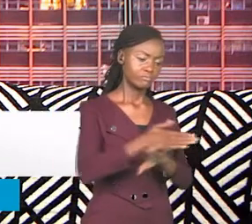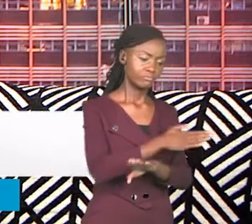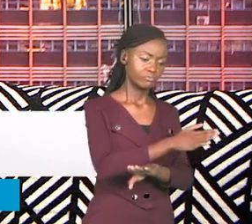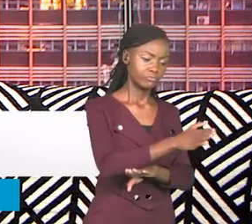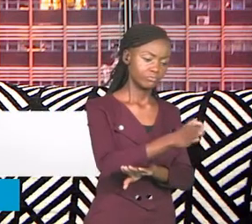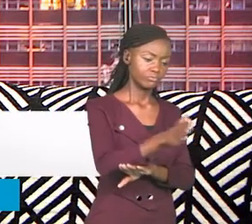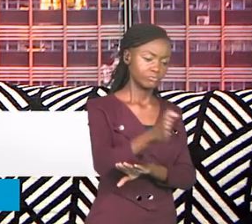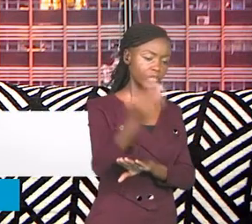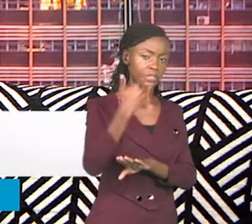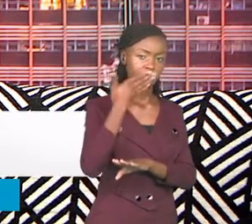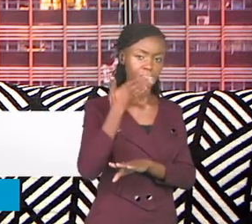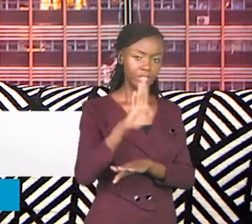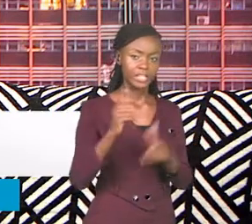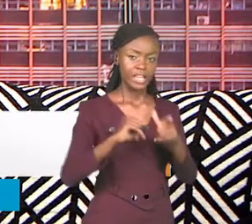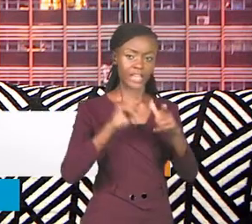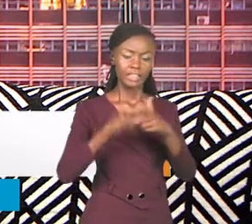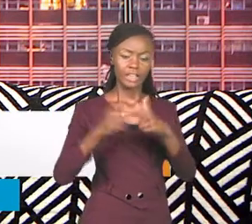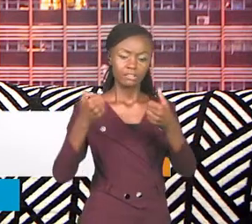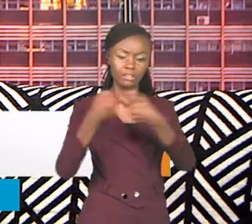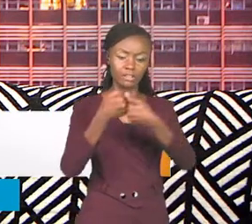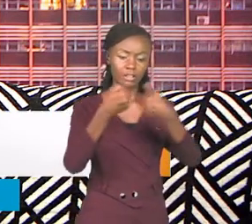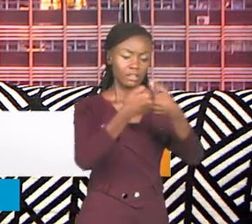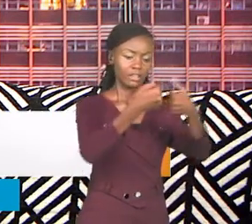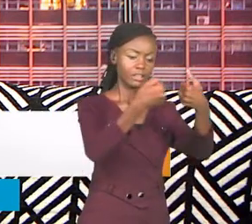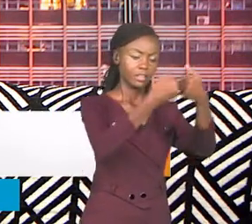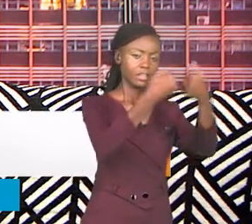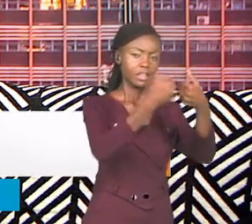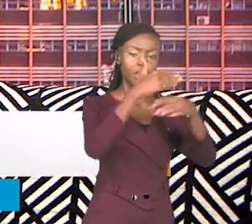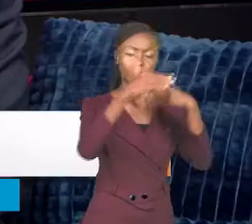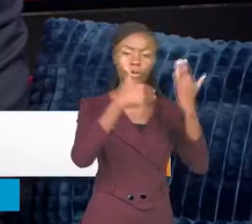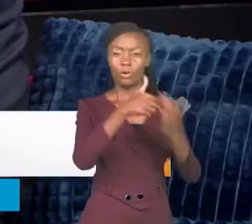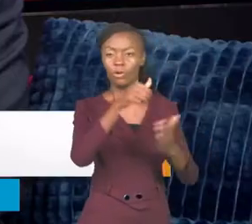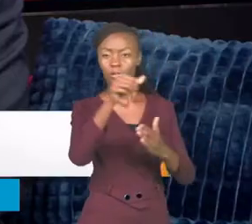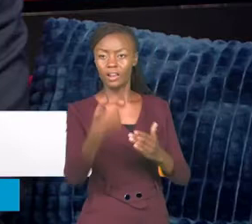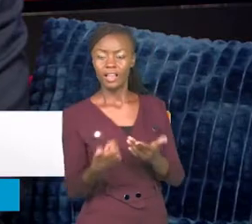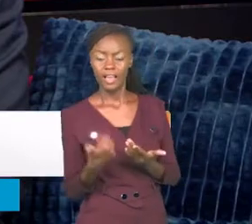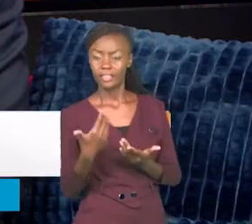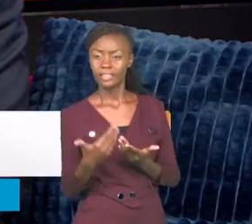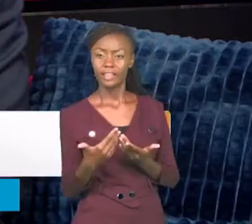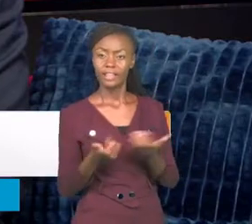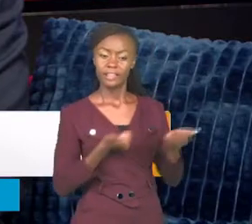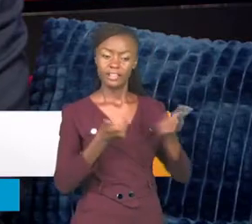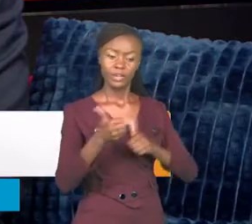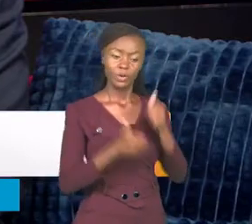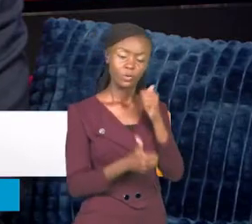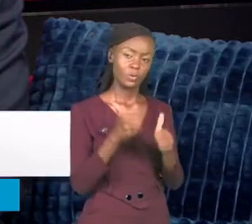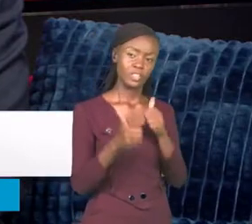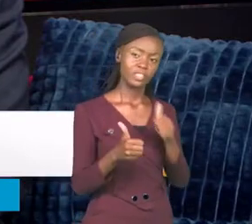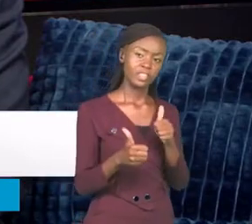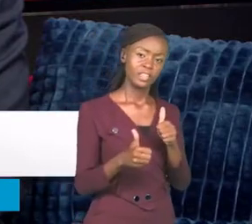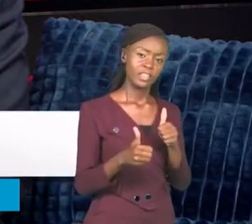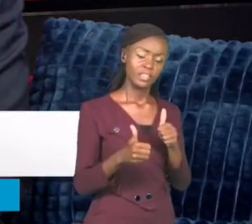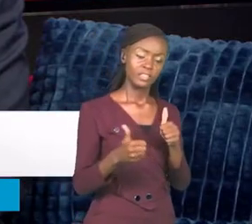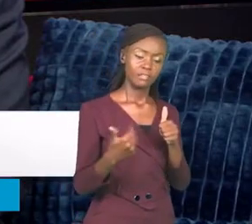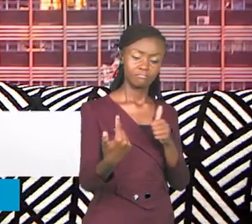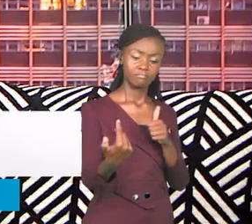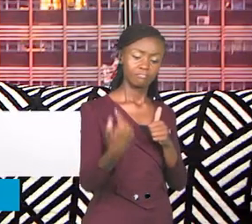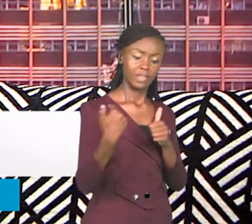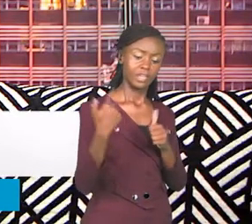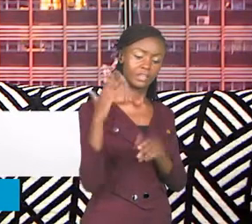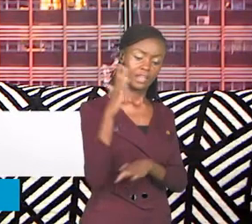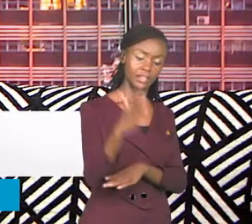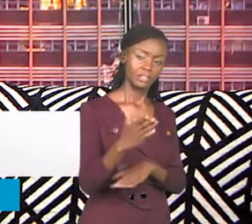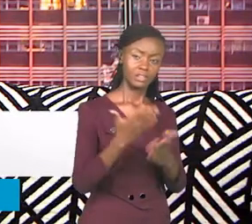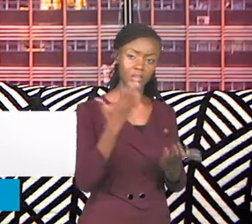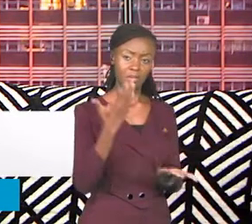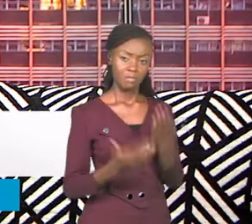went hitting all the other vehicles which were on the right direction. Wow. You may think of the driver, maybe